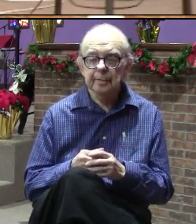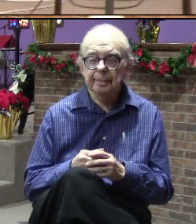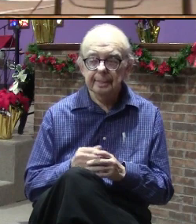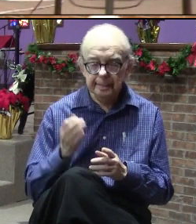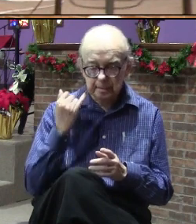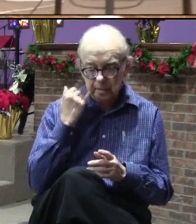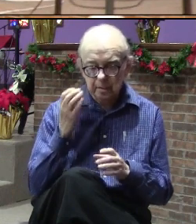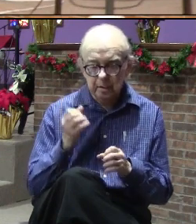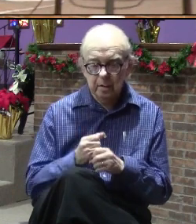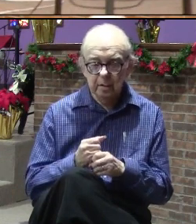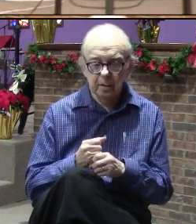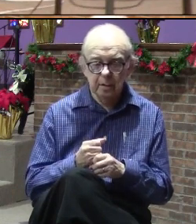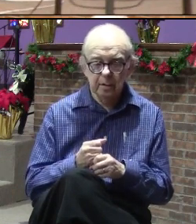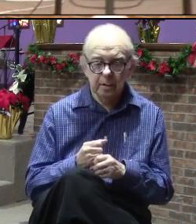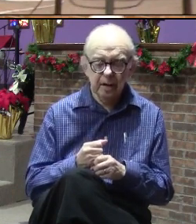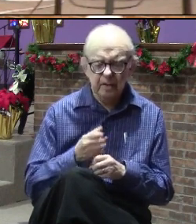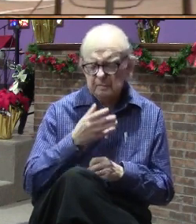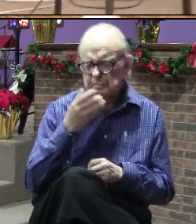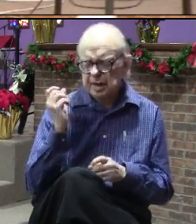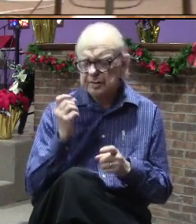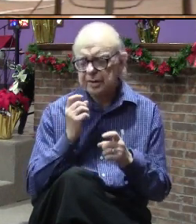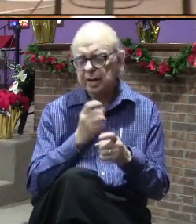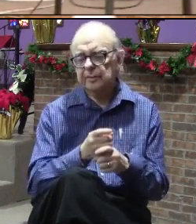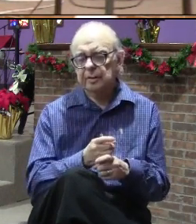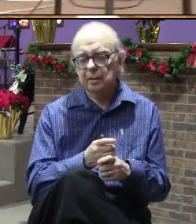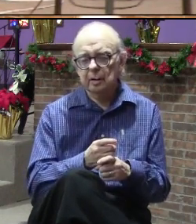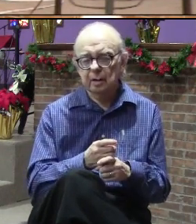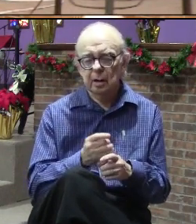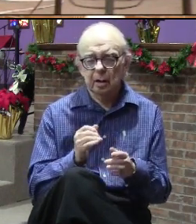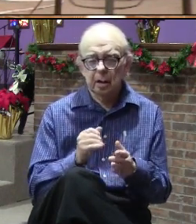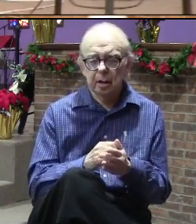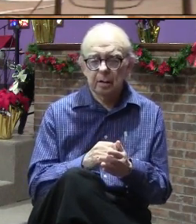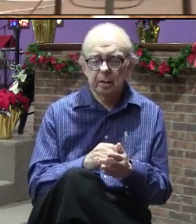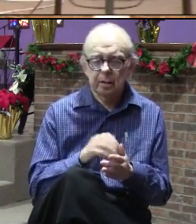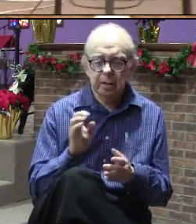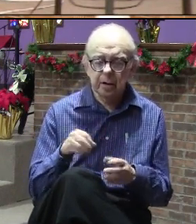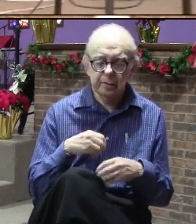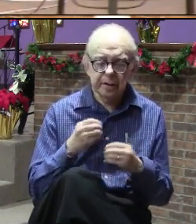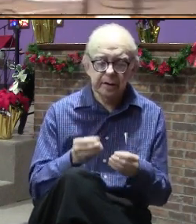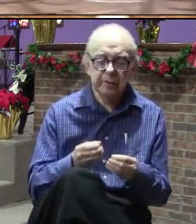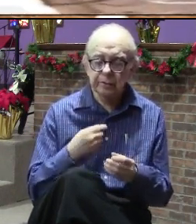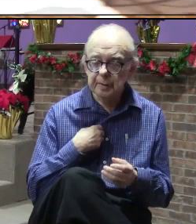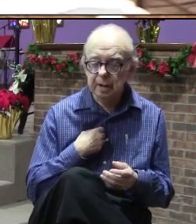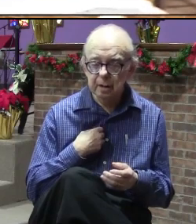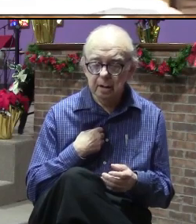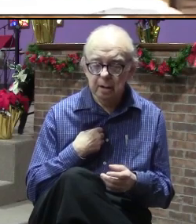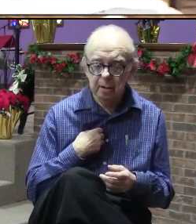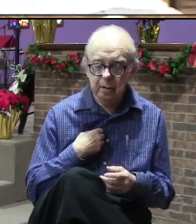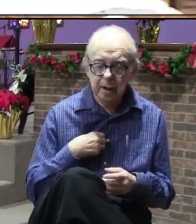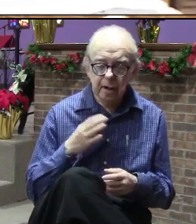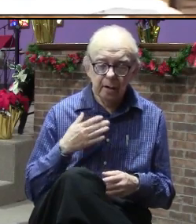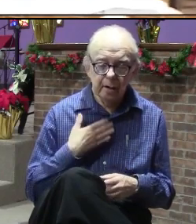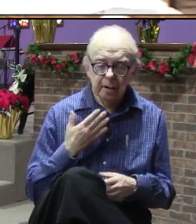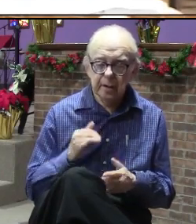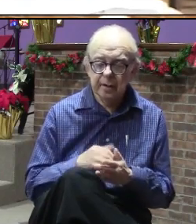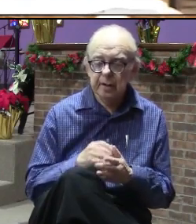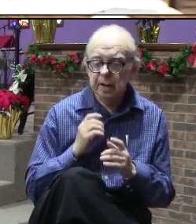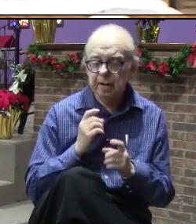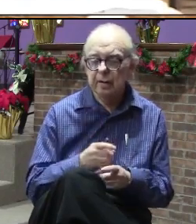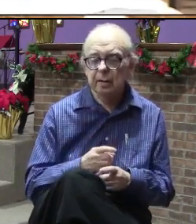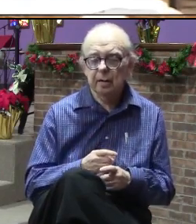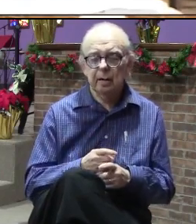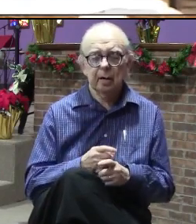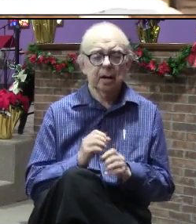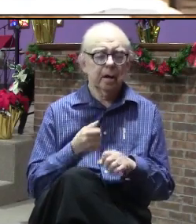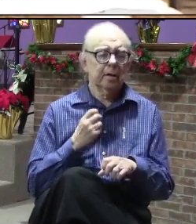If I've got the greatest gift that was ever given to me, and I find joy in that gift,